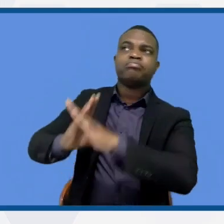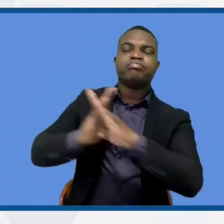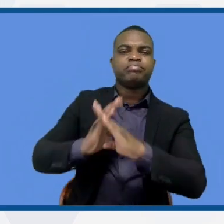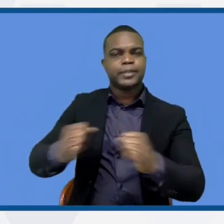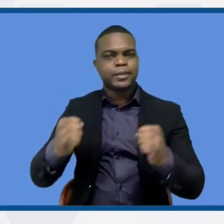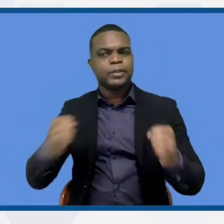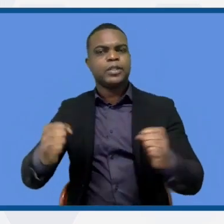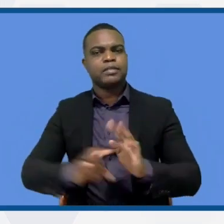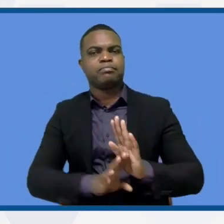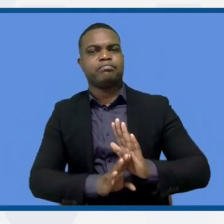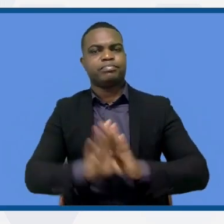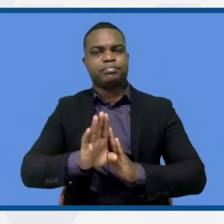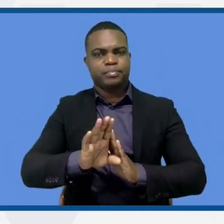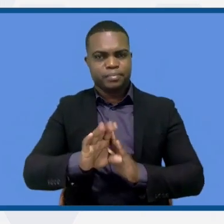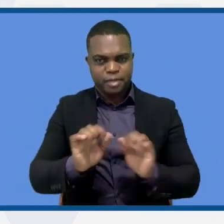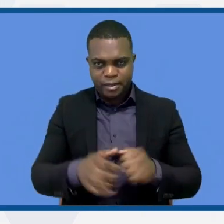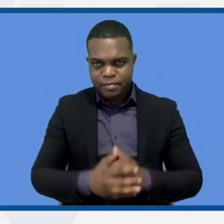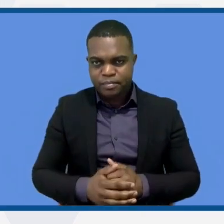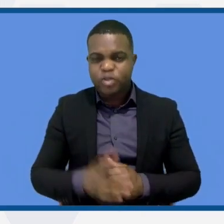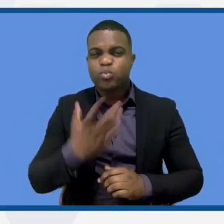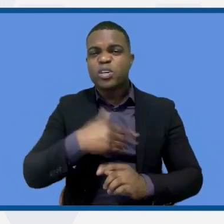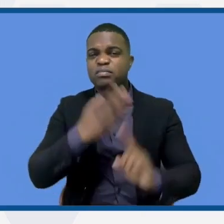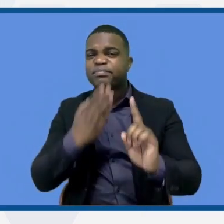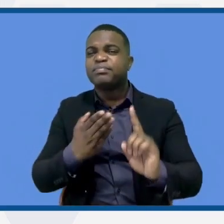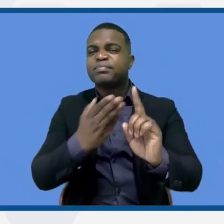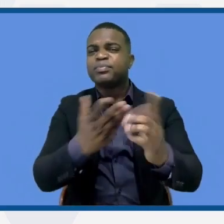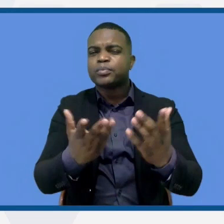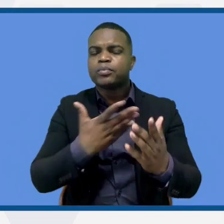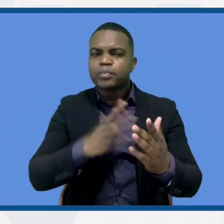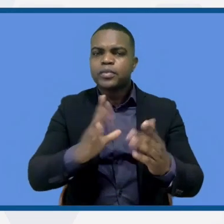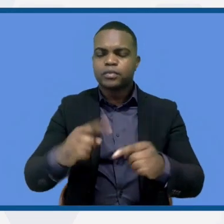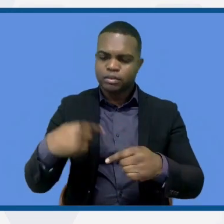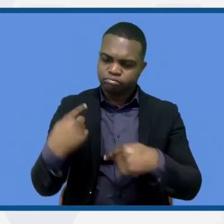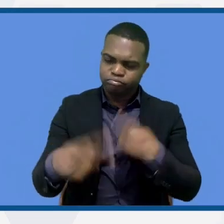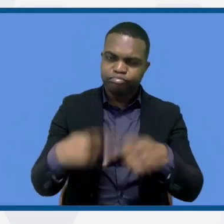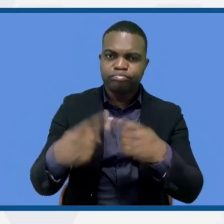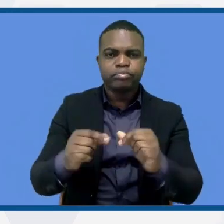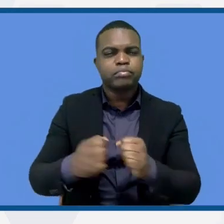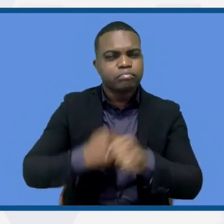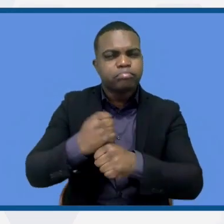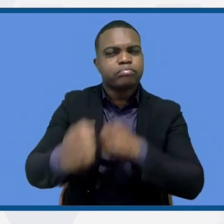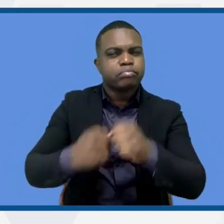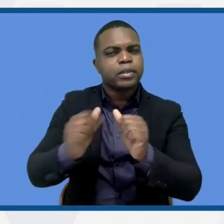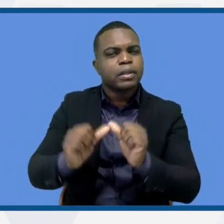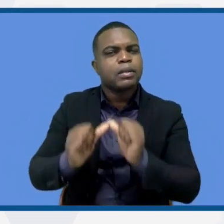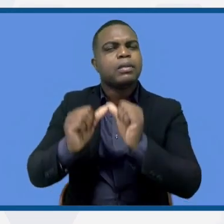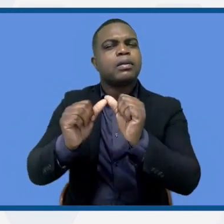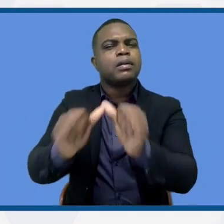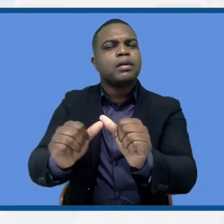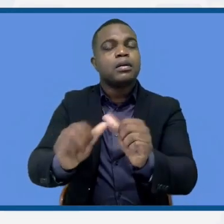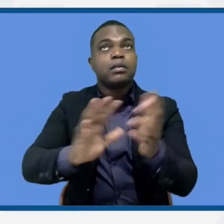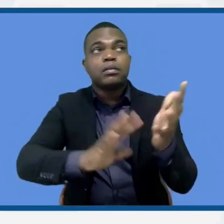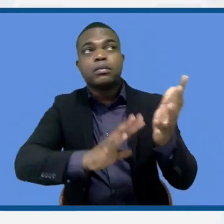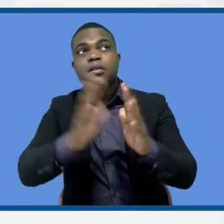health and education facilities, including through developing their resilience by 2030. This means that